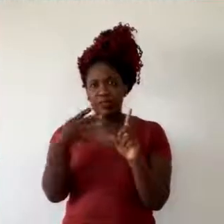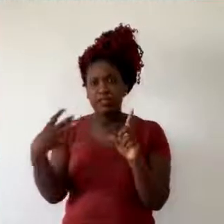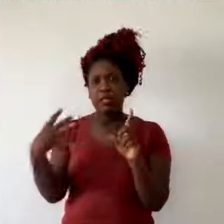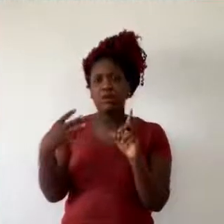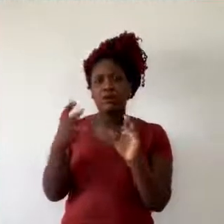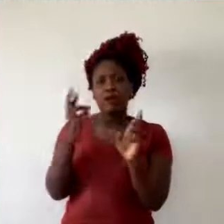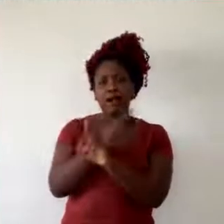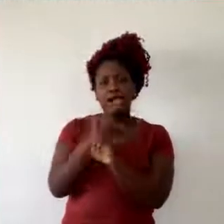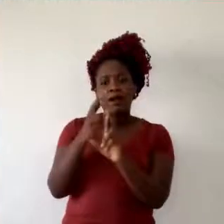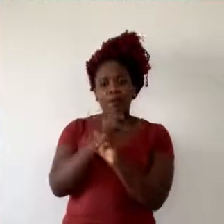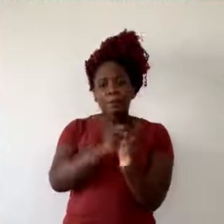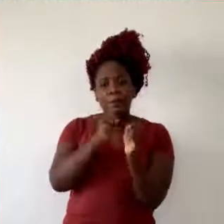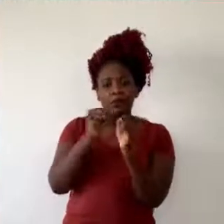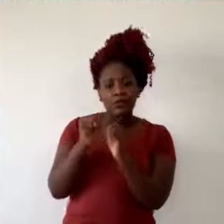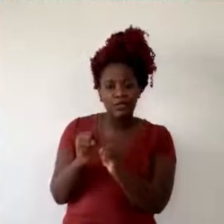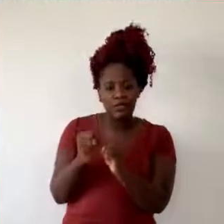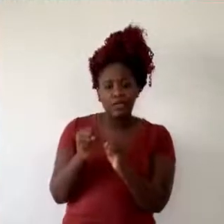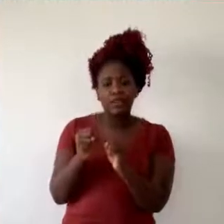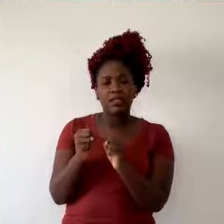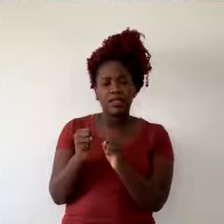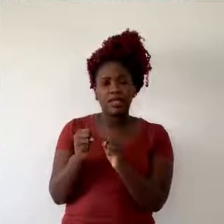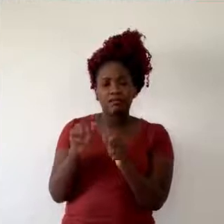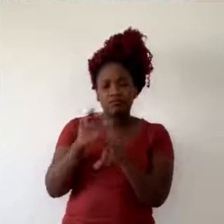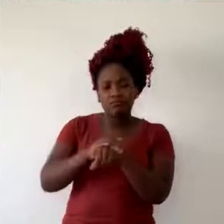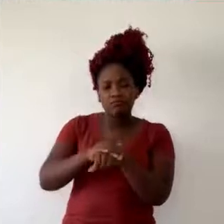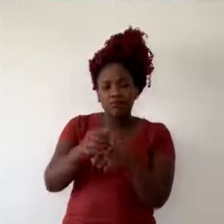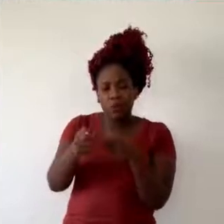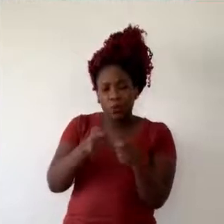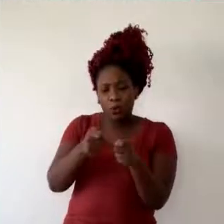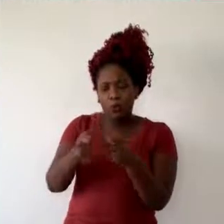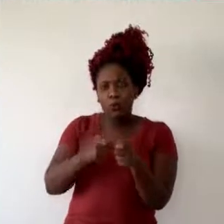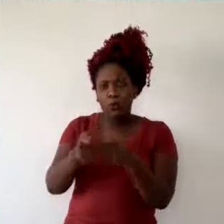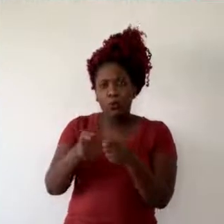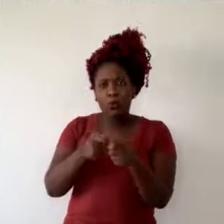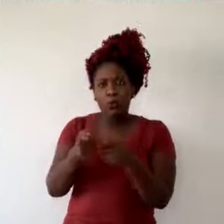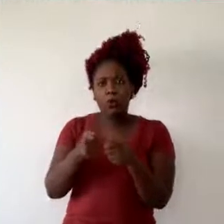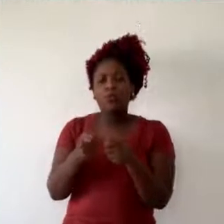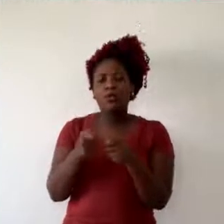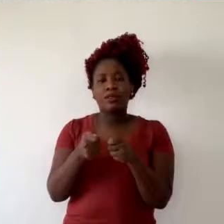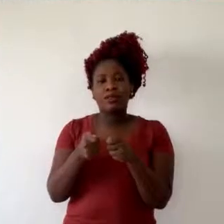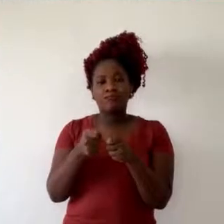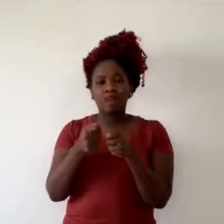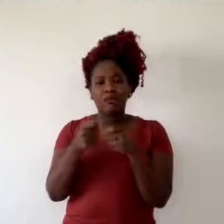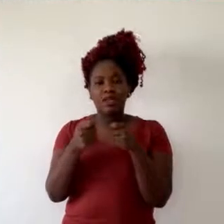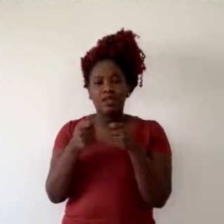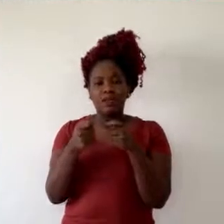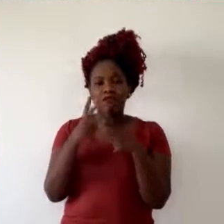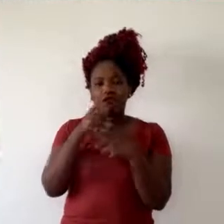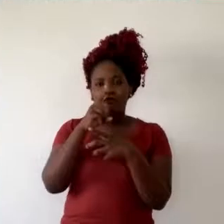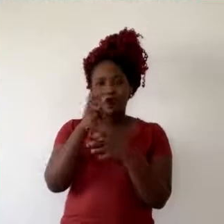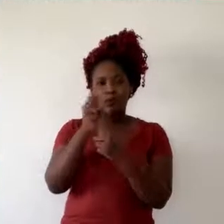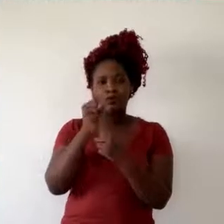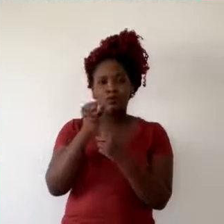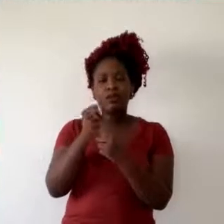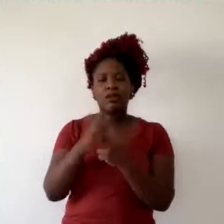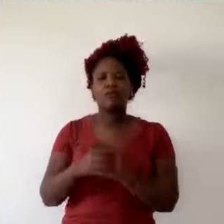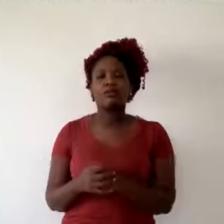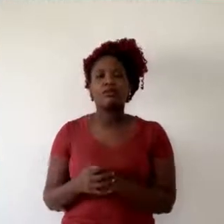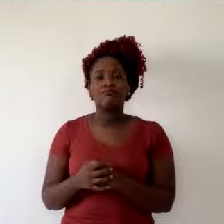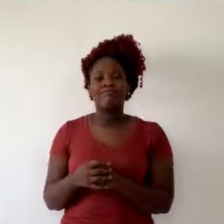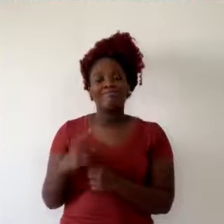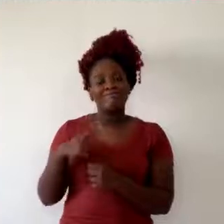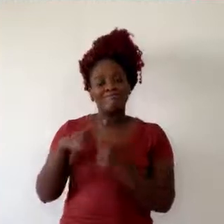homoaffective couples, this feeling of possession and control and use of force, it starts